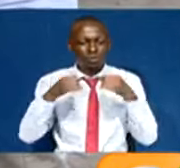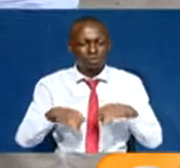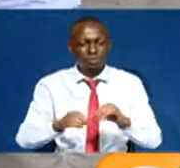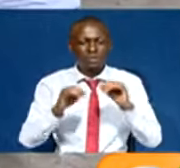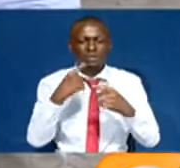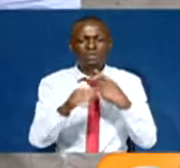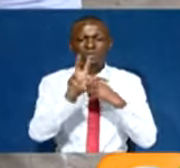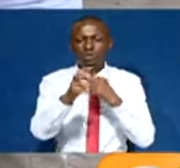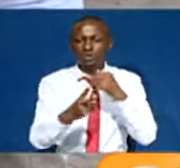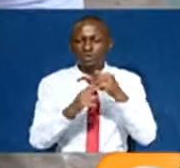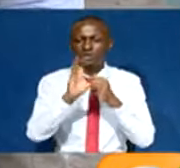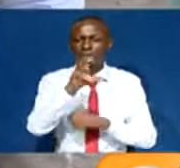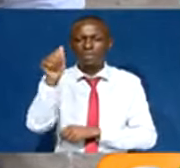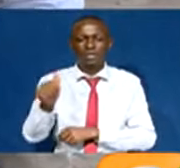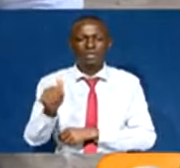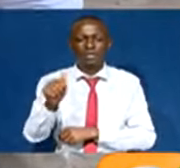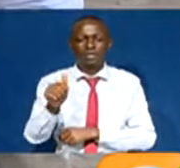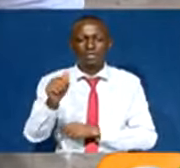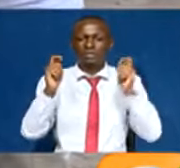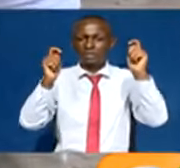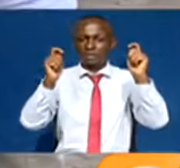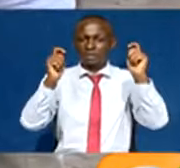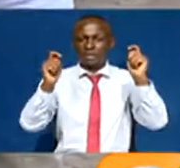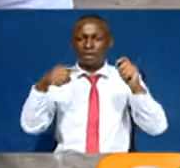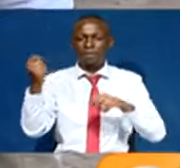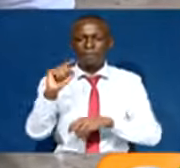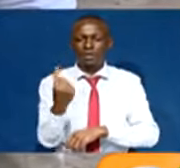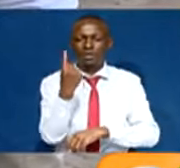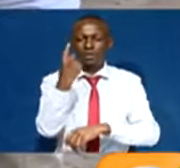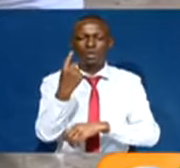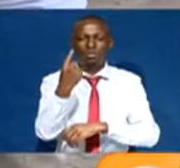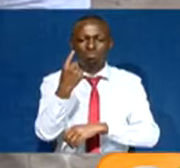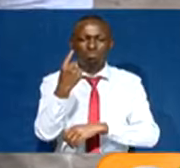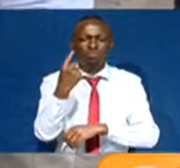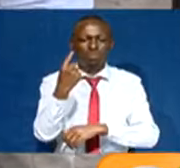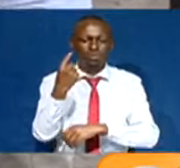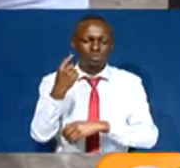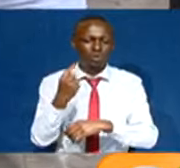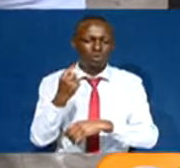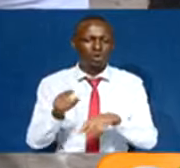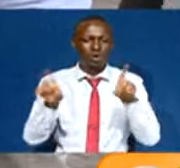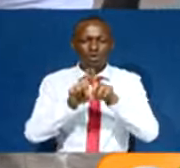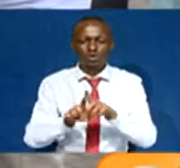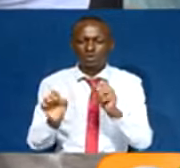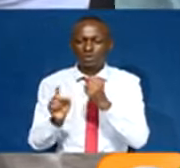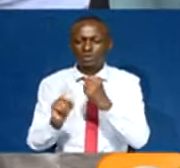2017 CBA. The strike that has been on for more than a month for doctors and 16 days for clinical